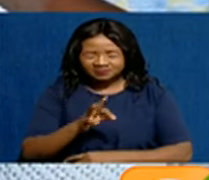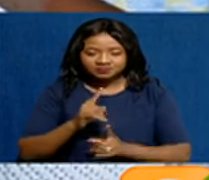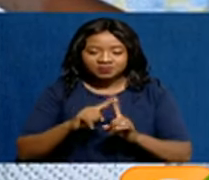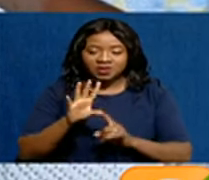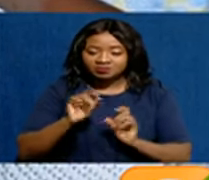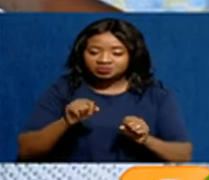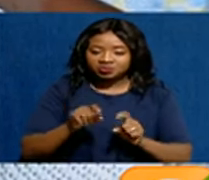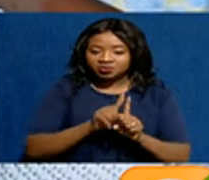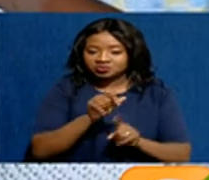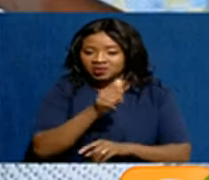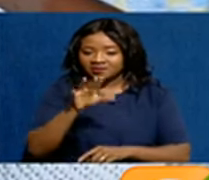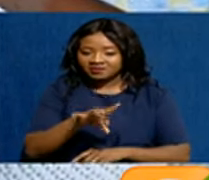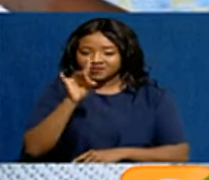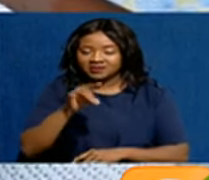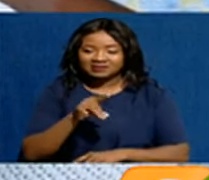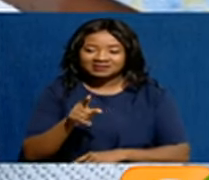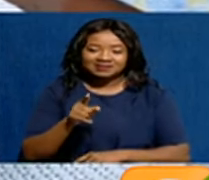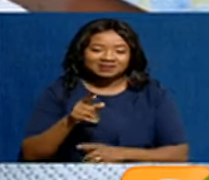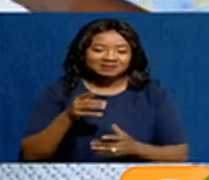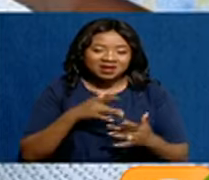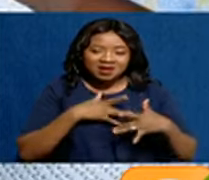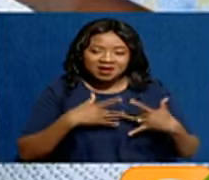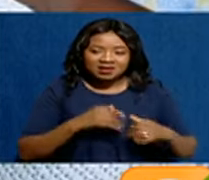wengine wanaenda into what we call cardiac arrest,